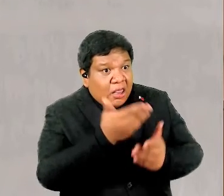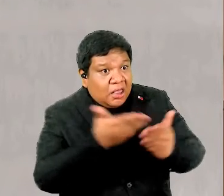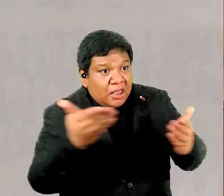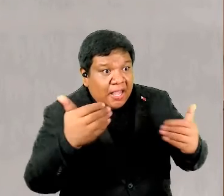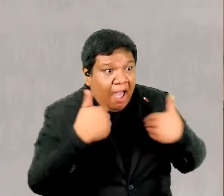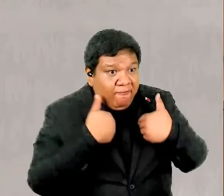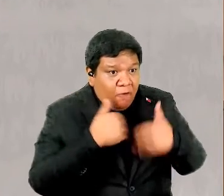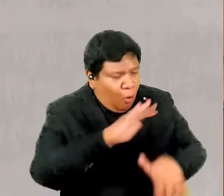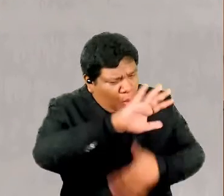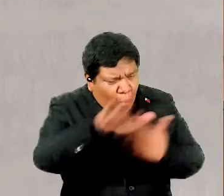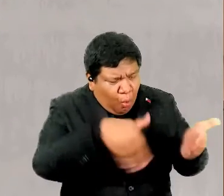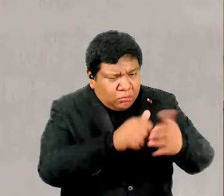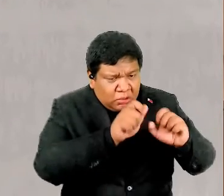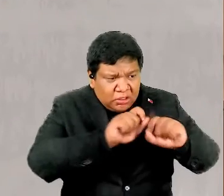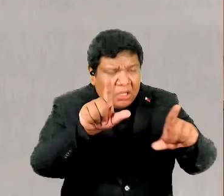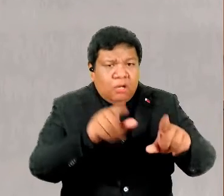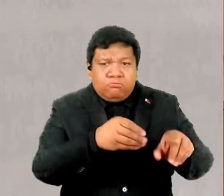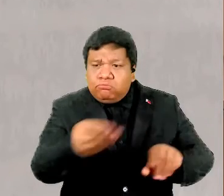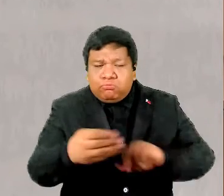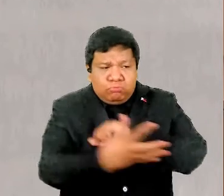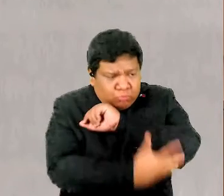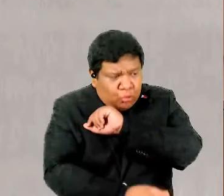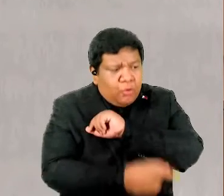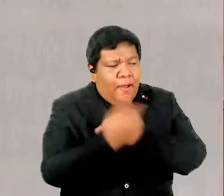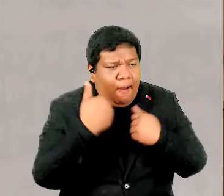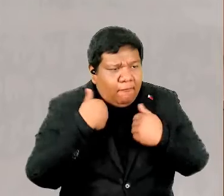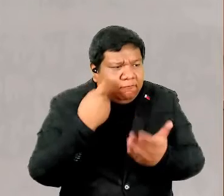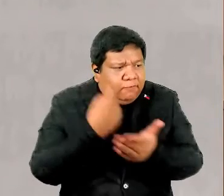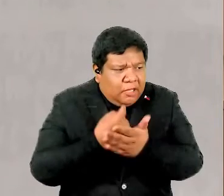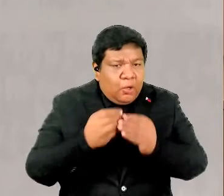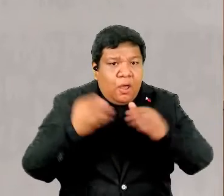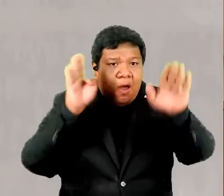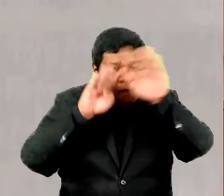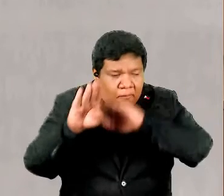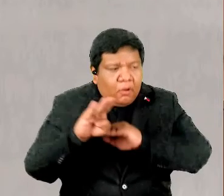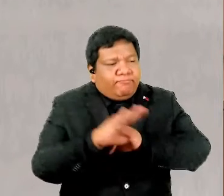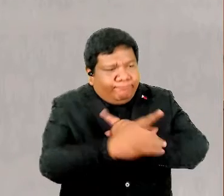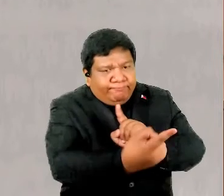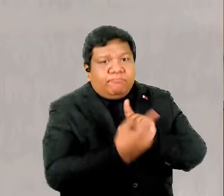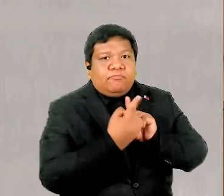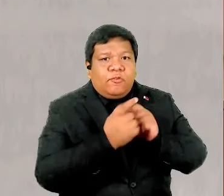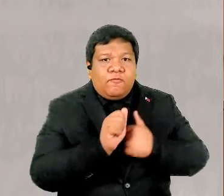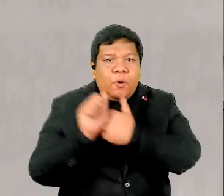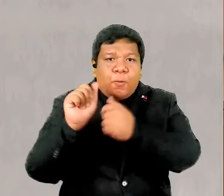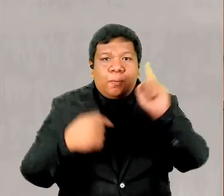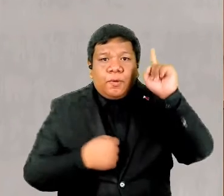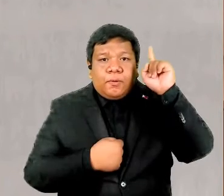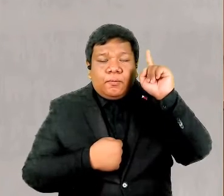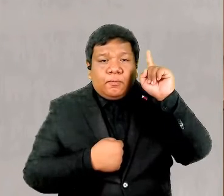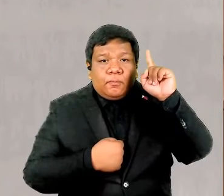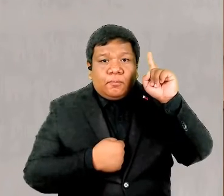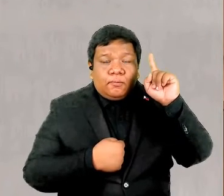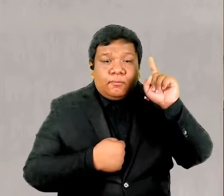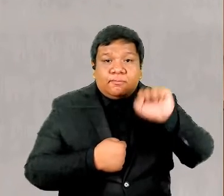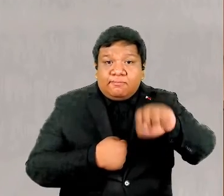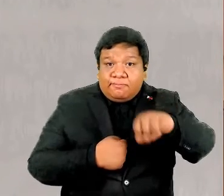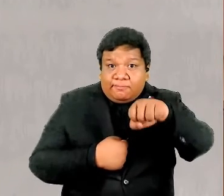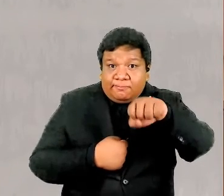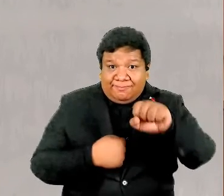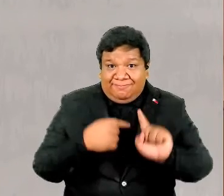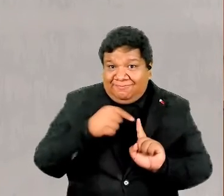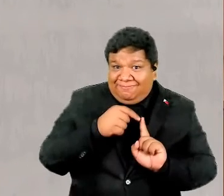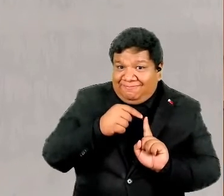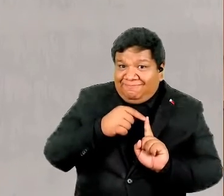Sell everything you have and give to the poor, and you will have treasure in heaven. Then come, follow me." Yes,